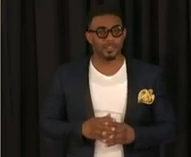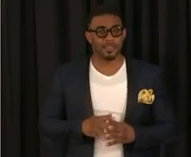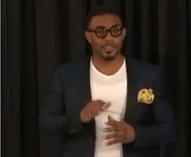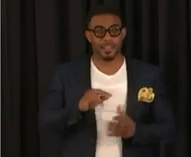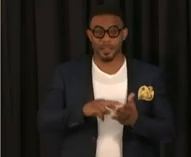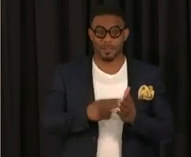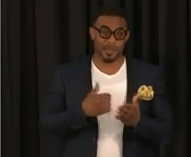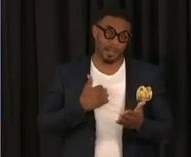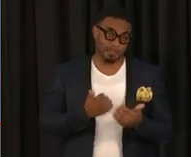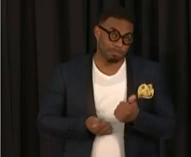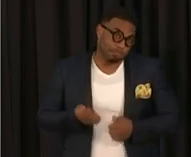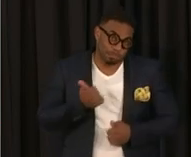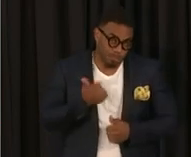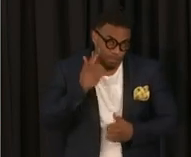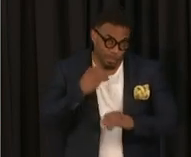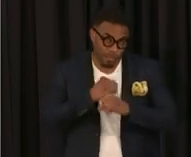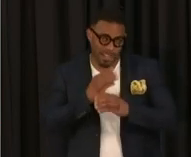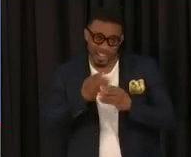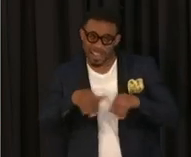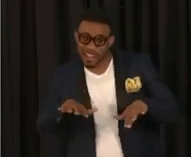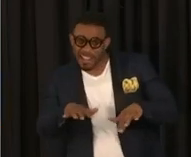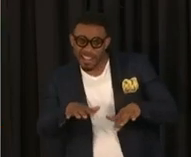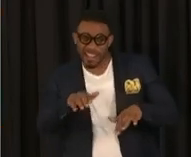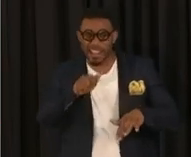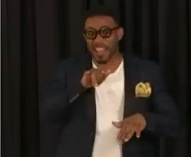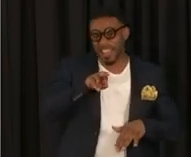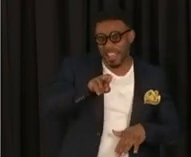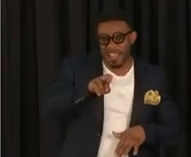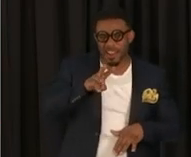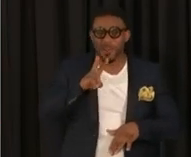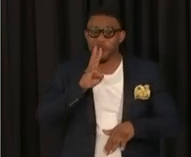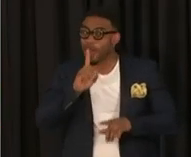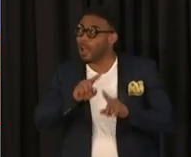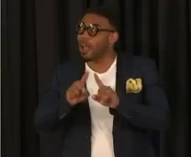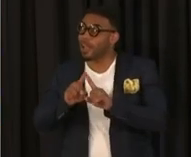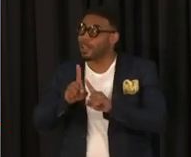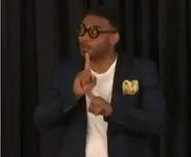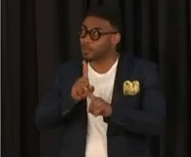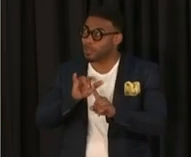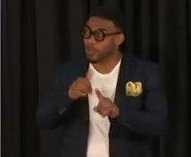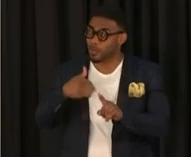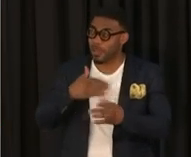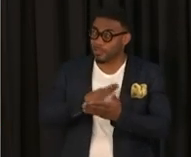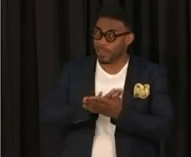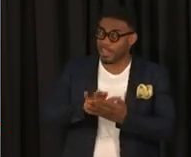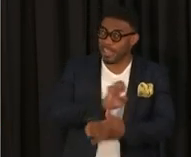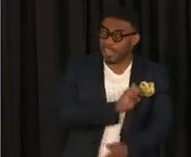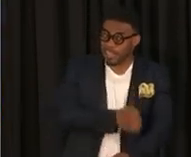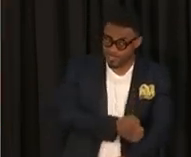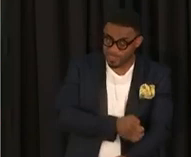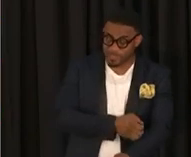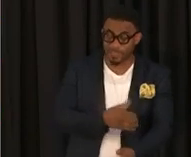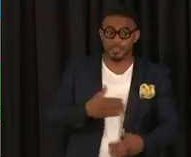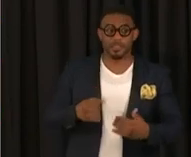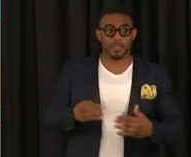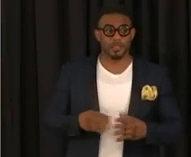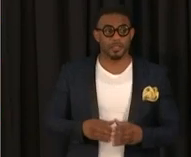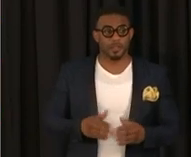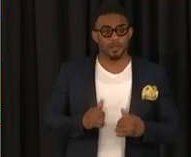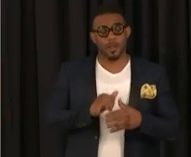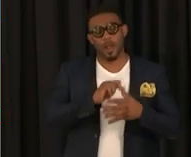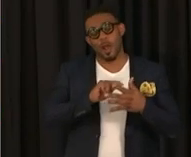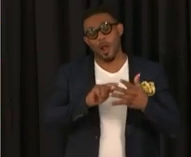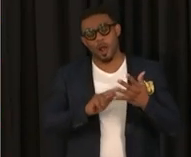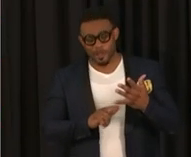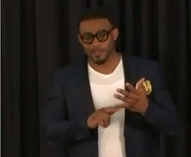that means that I'm in charge of protecting the land, the air, the water, and to be sure that we have clean energy. And so